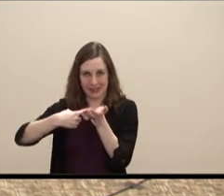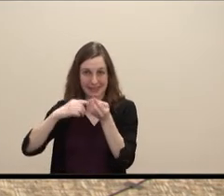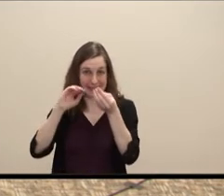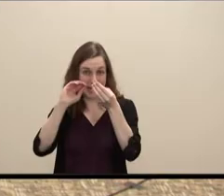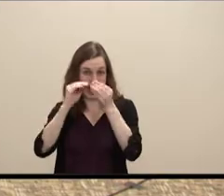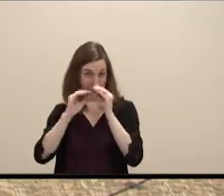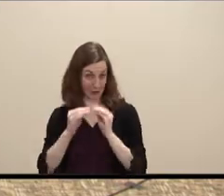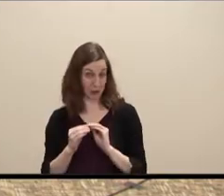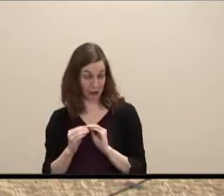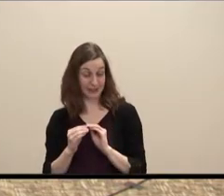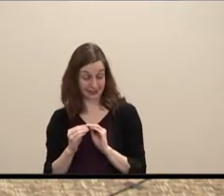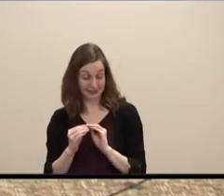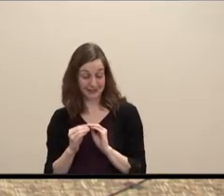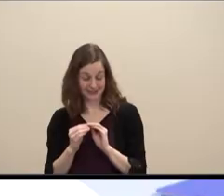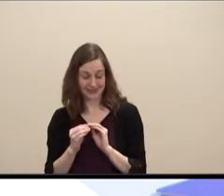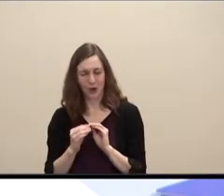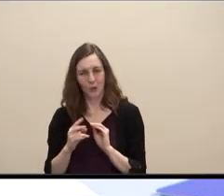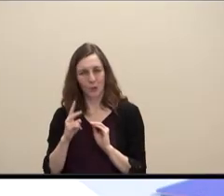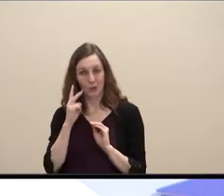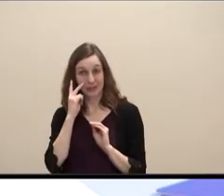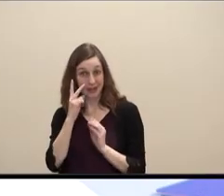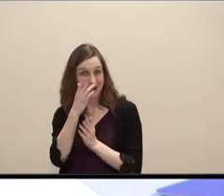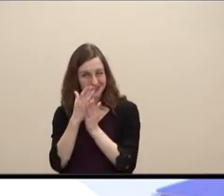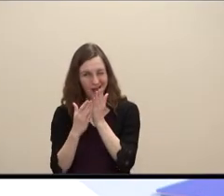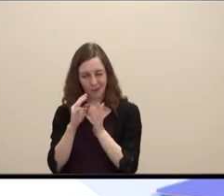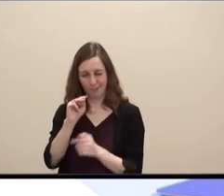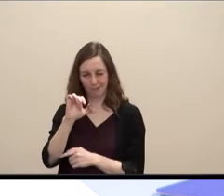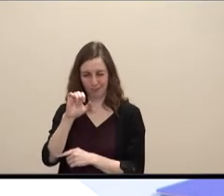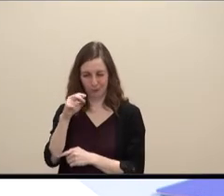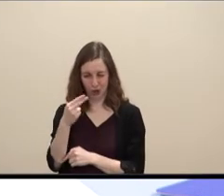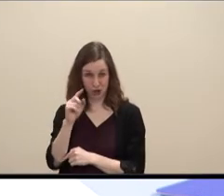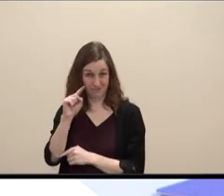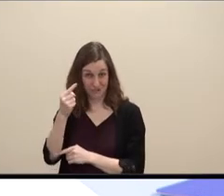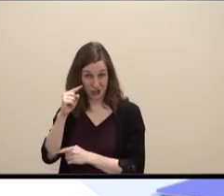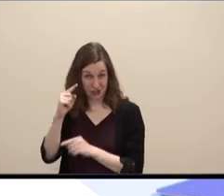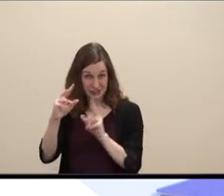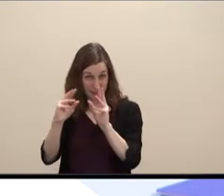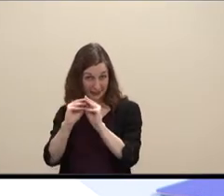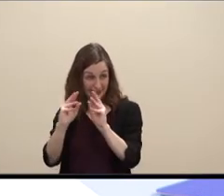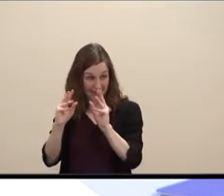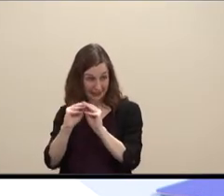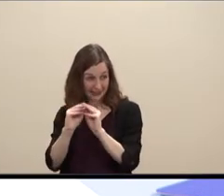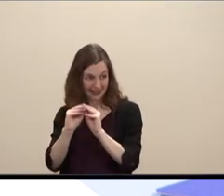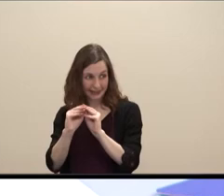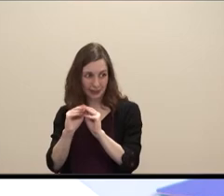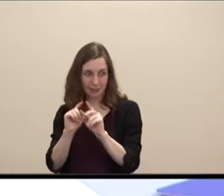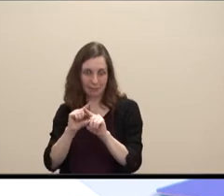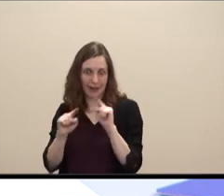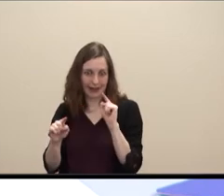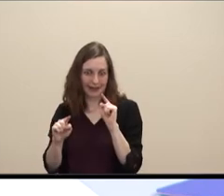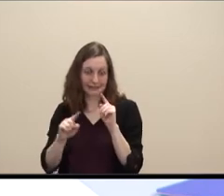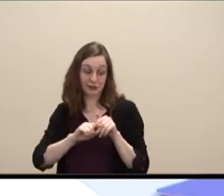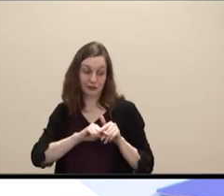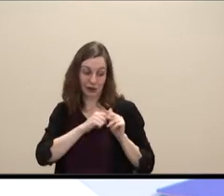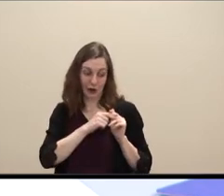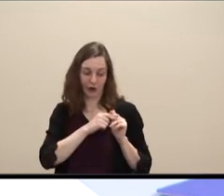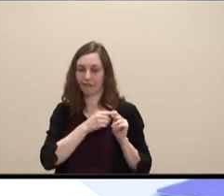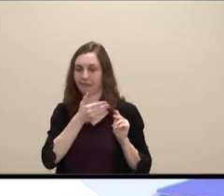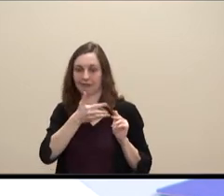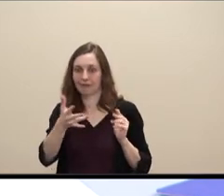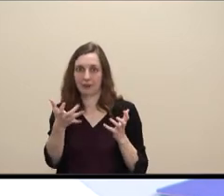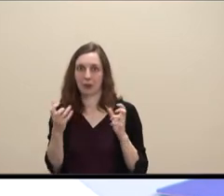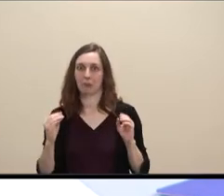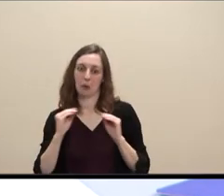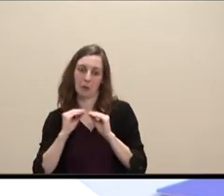some on our first March 1st meeting, but then once I saw those numbers, of course, they want to see more and more and more. But I